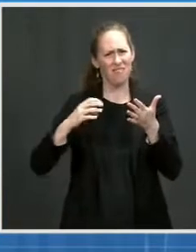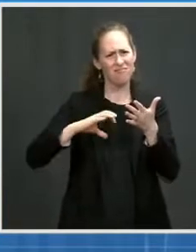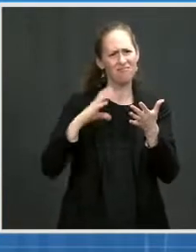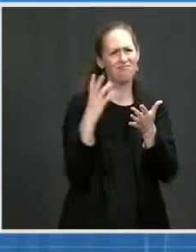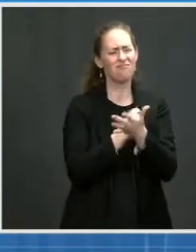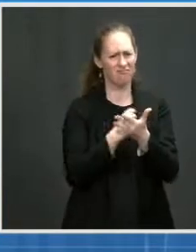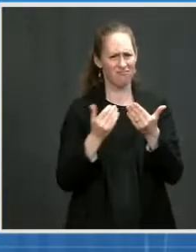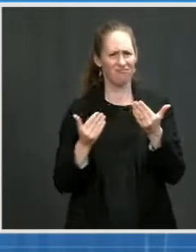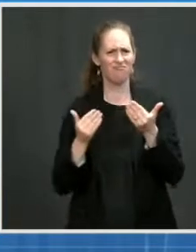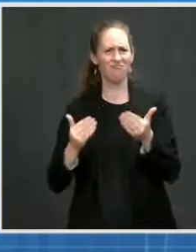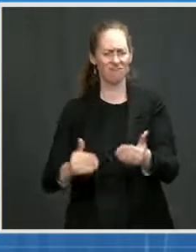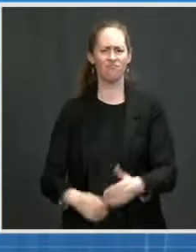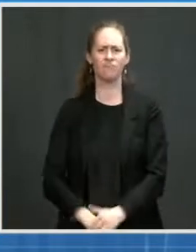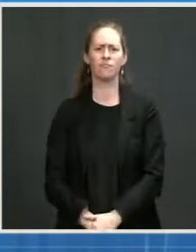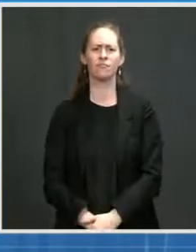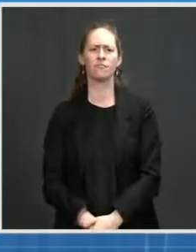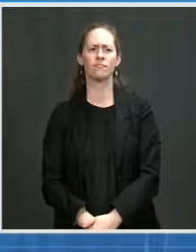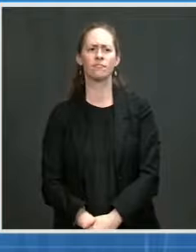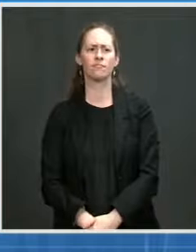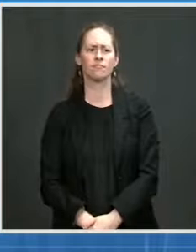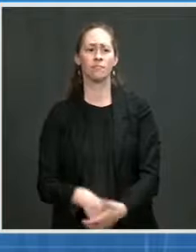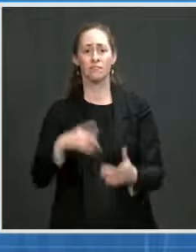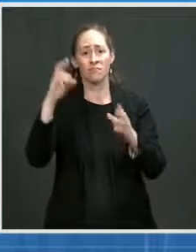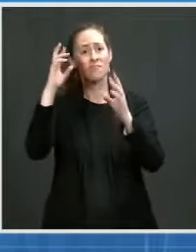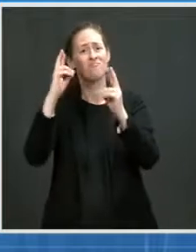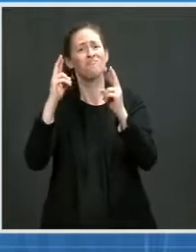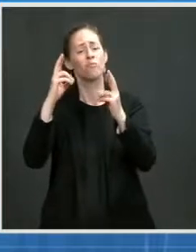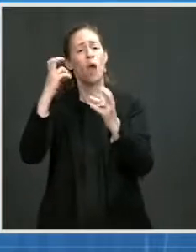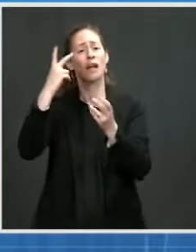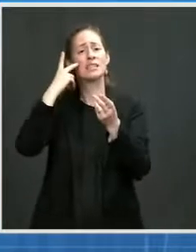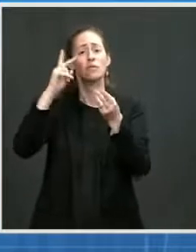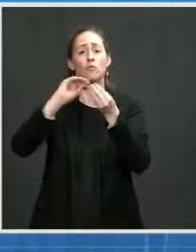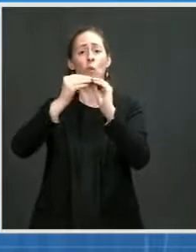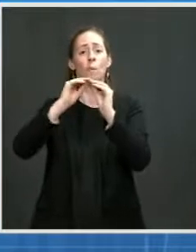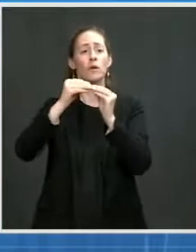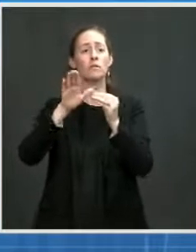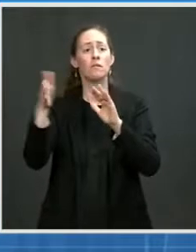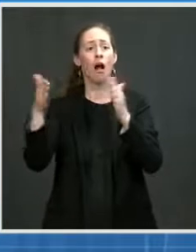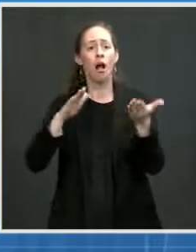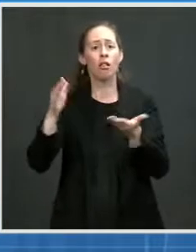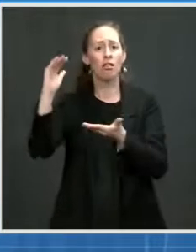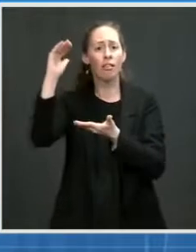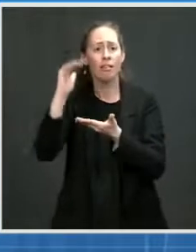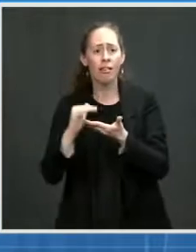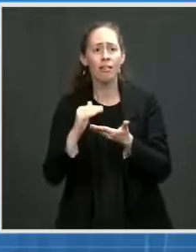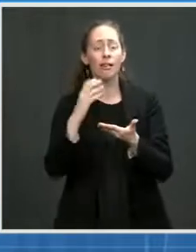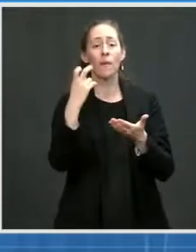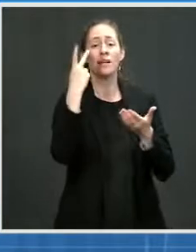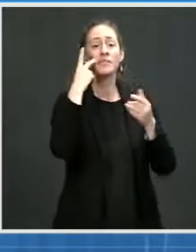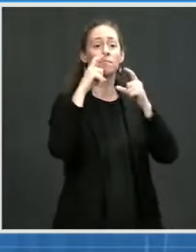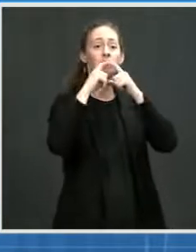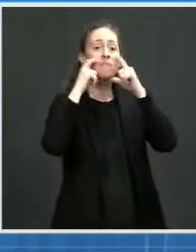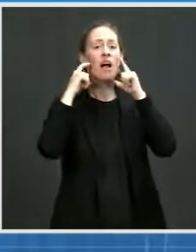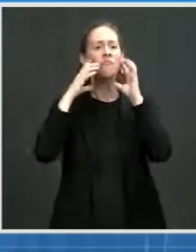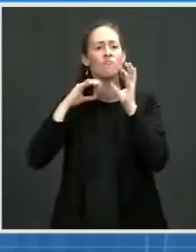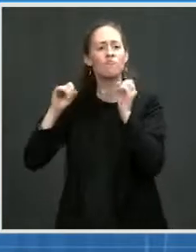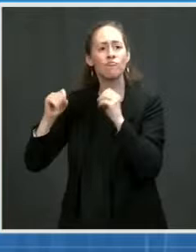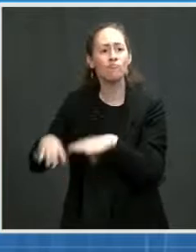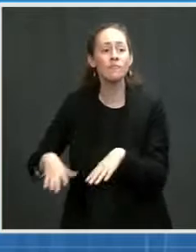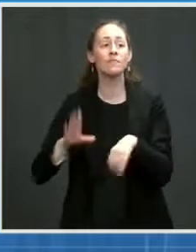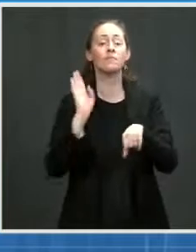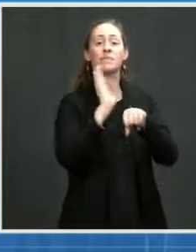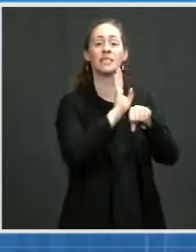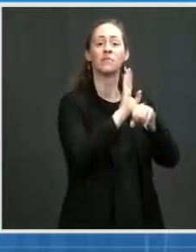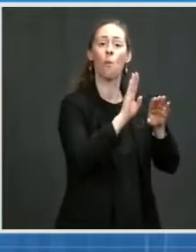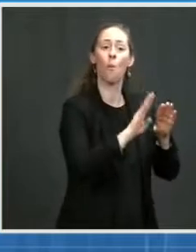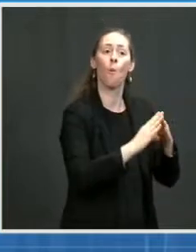down, deaths down, friends safely shedding their masks, businesses reopening, and think you're in the clear. But we have a couple